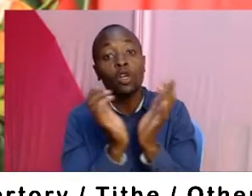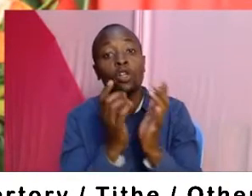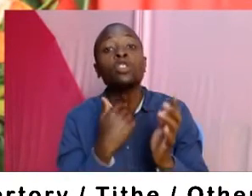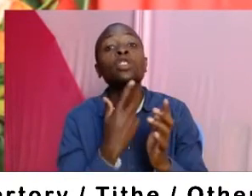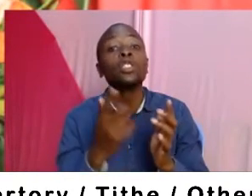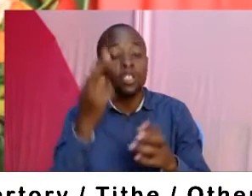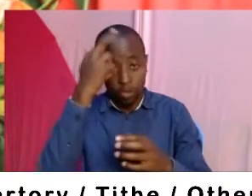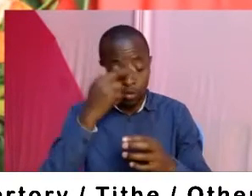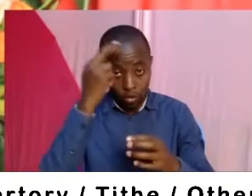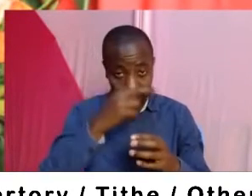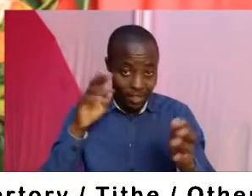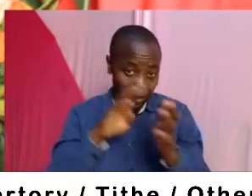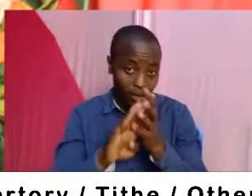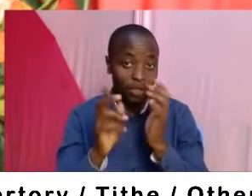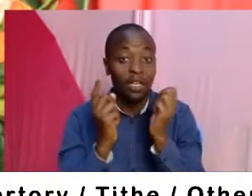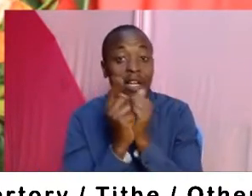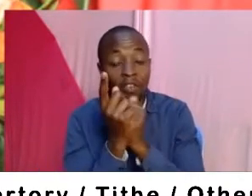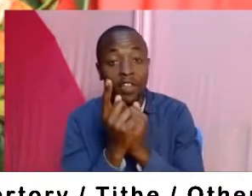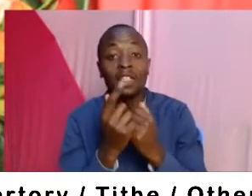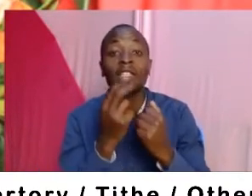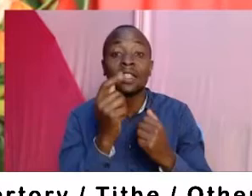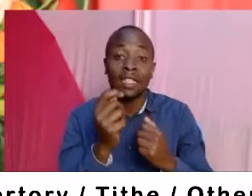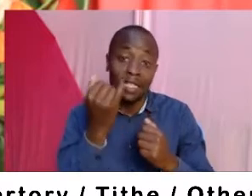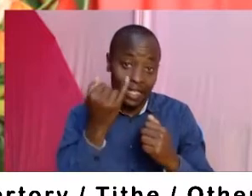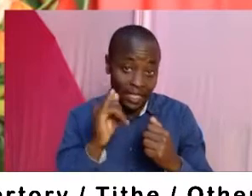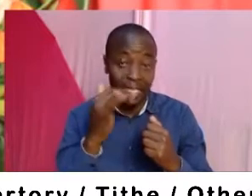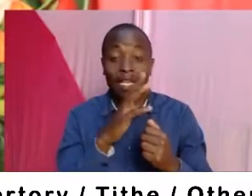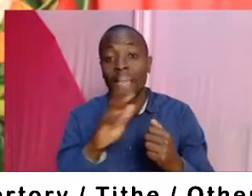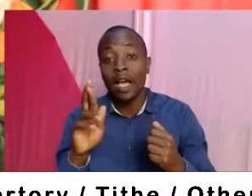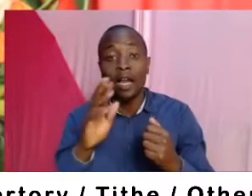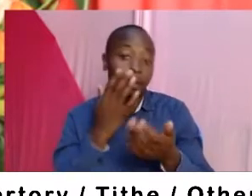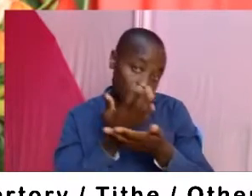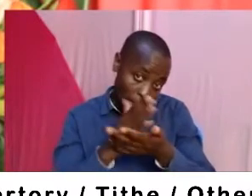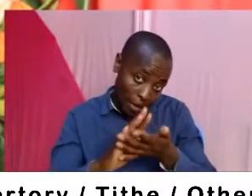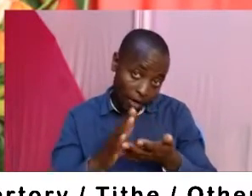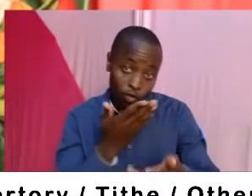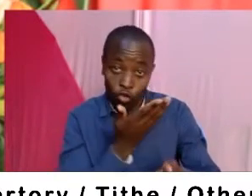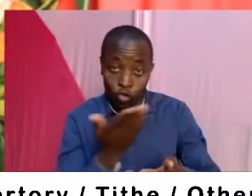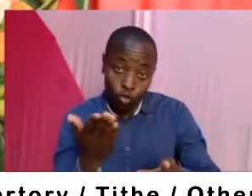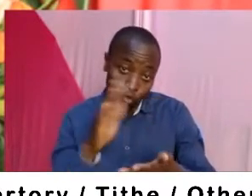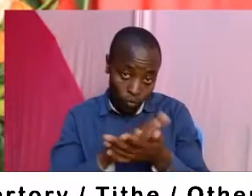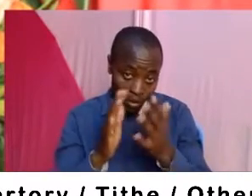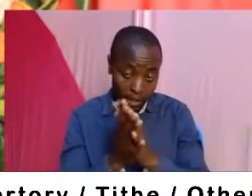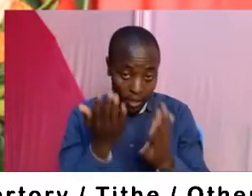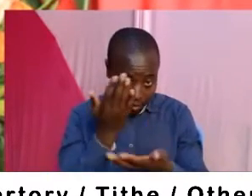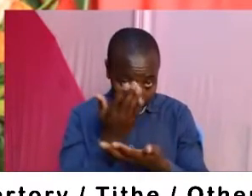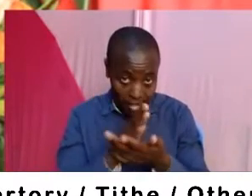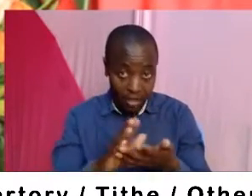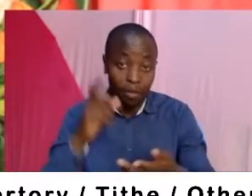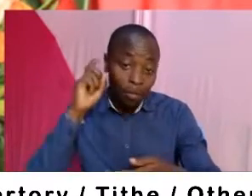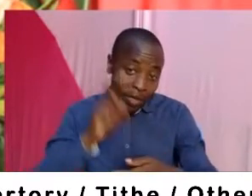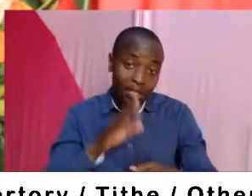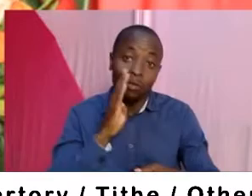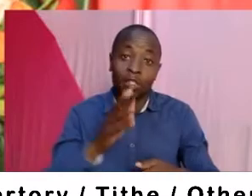of chapter 11, that they are remnants. And for you to be a remnant, there must be a